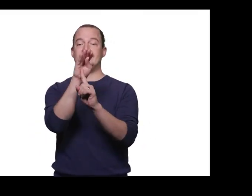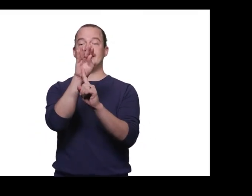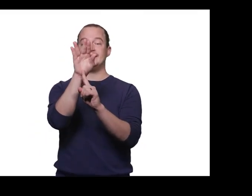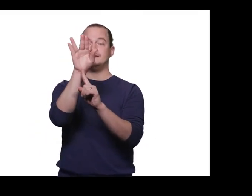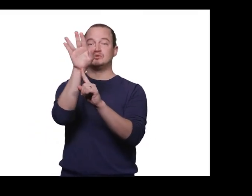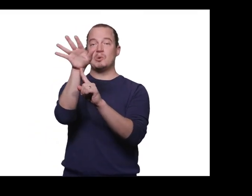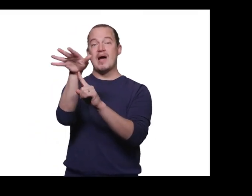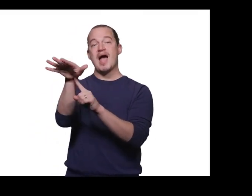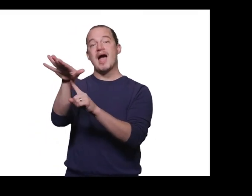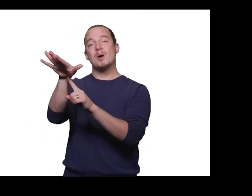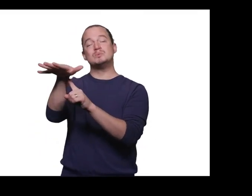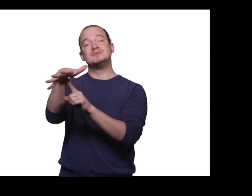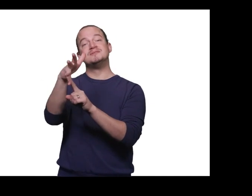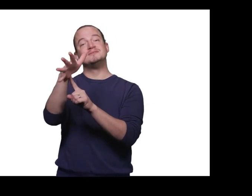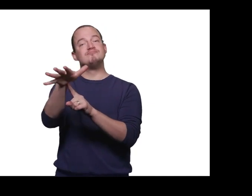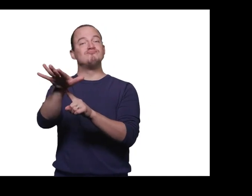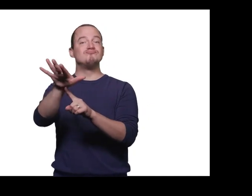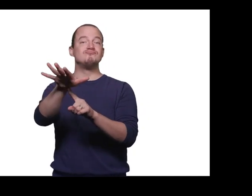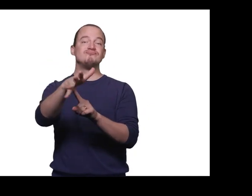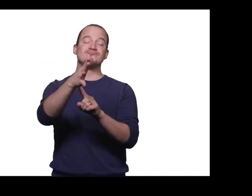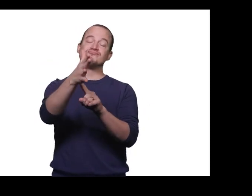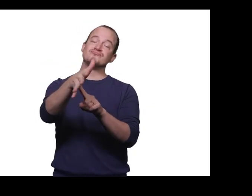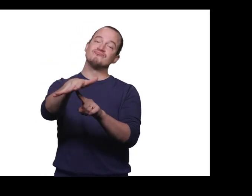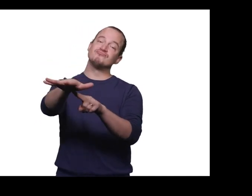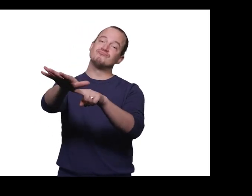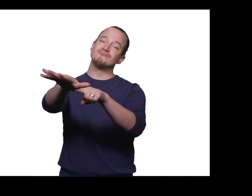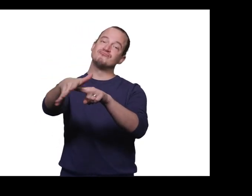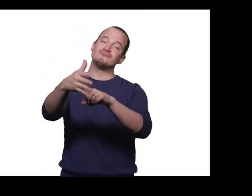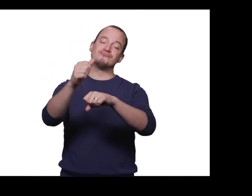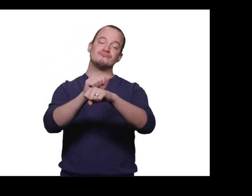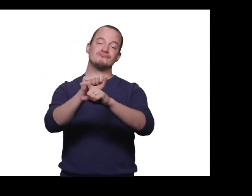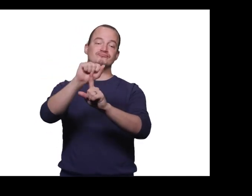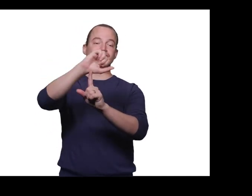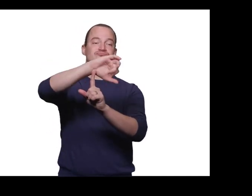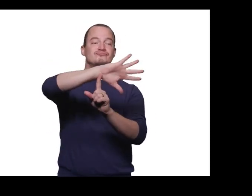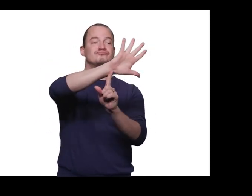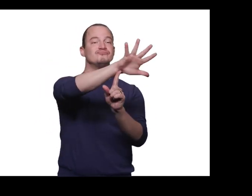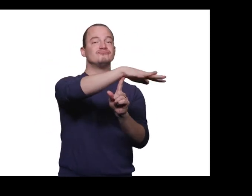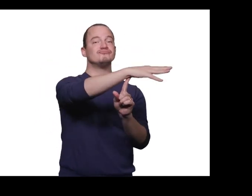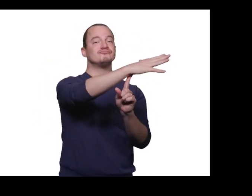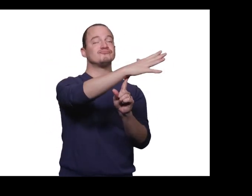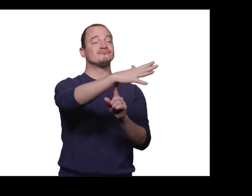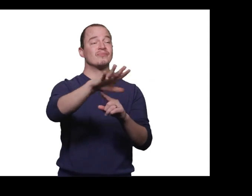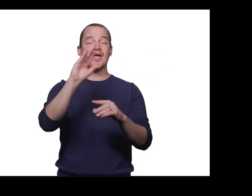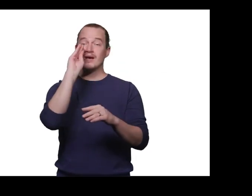out, the leaves grow out, the leaves grow out, and